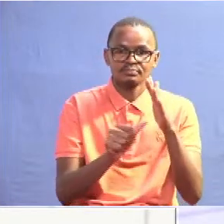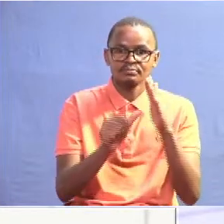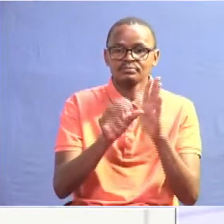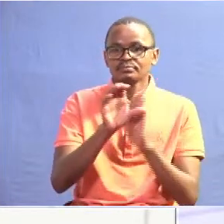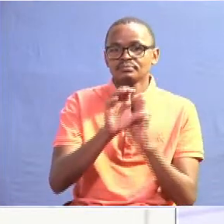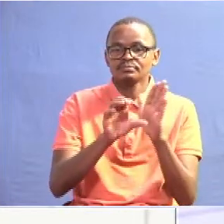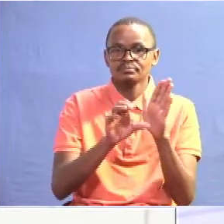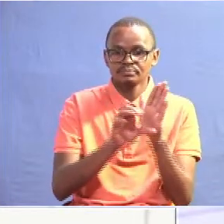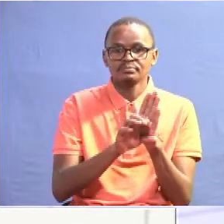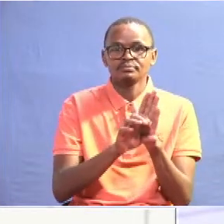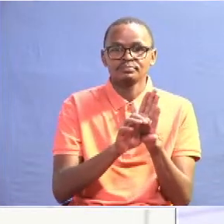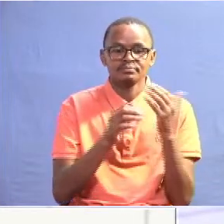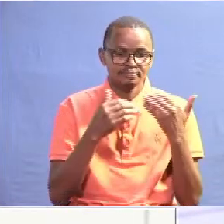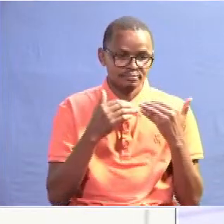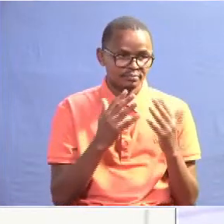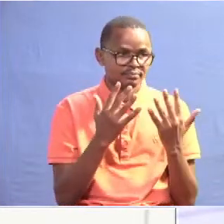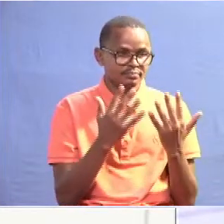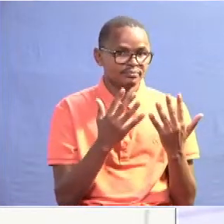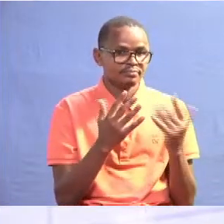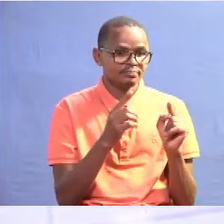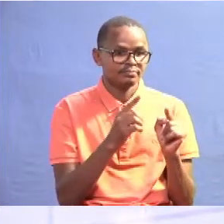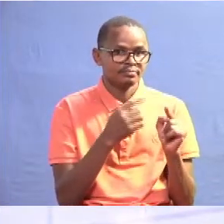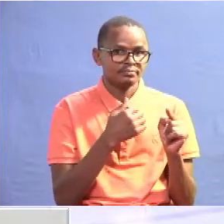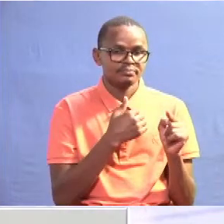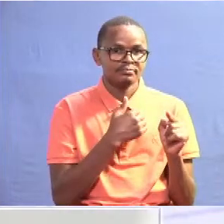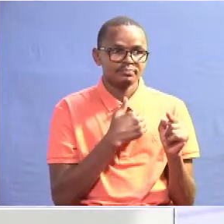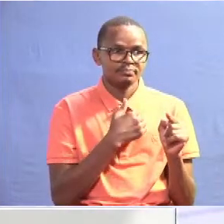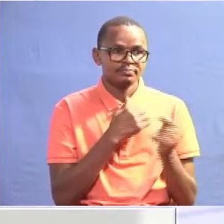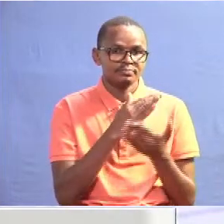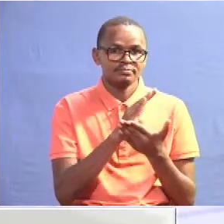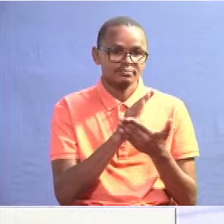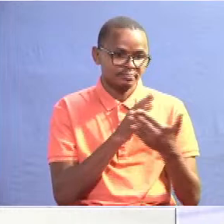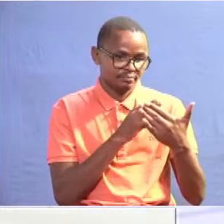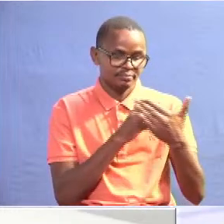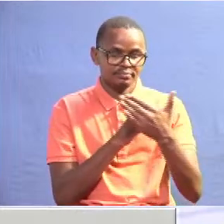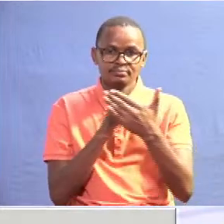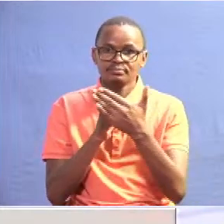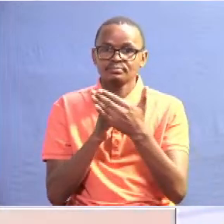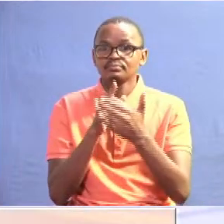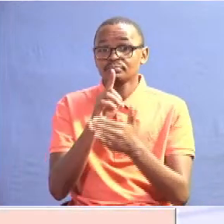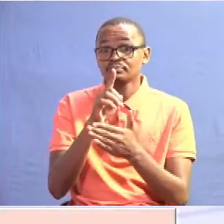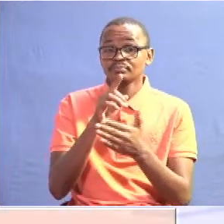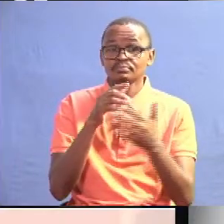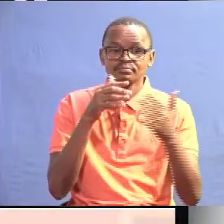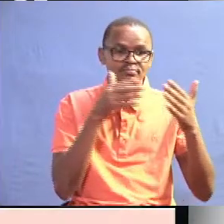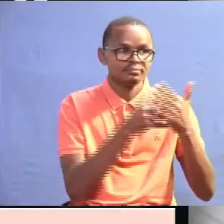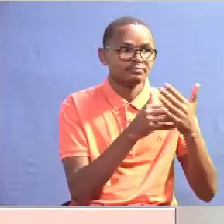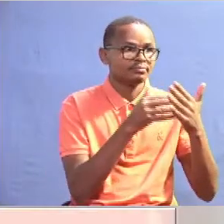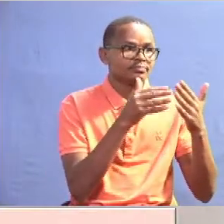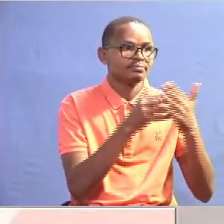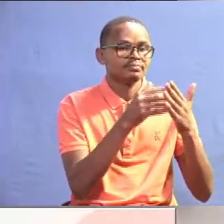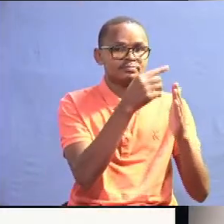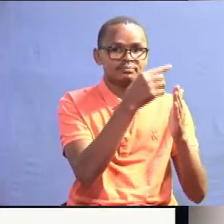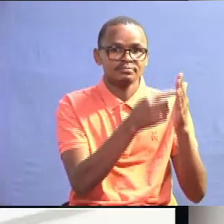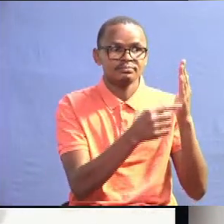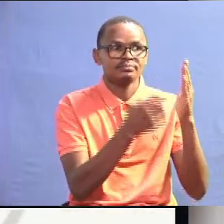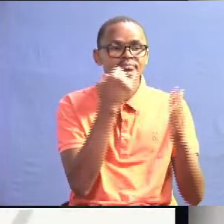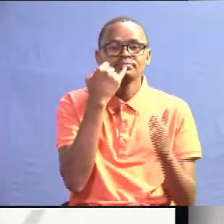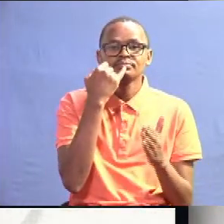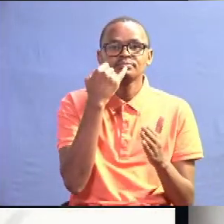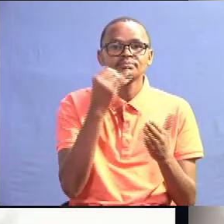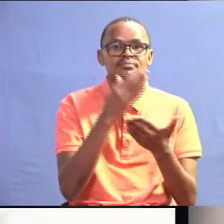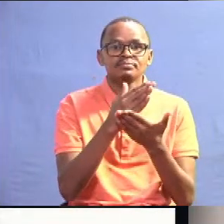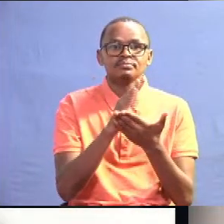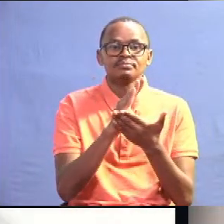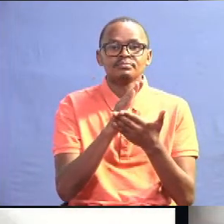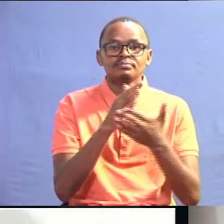Constitution, however, has some limits, and these limits are what is some